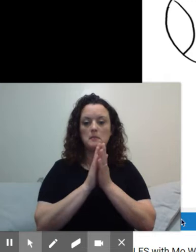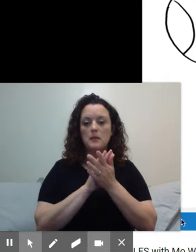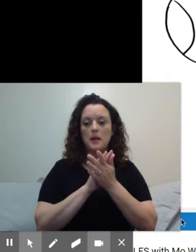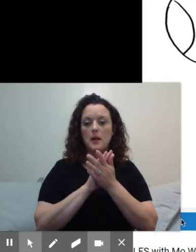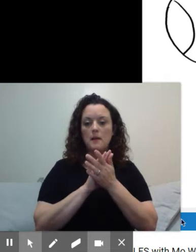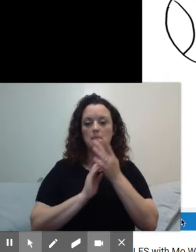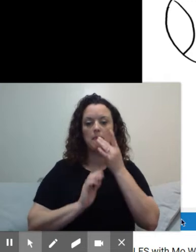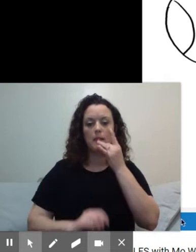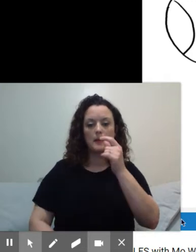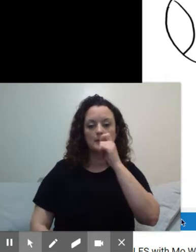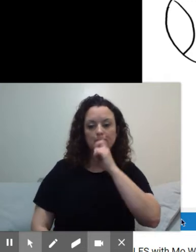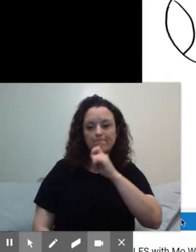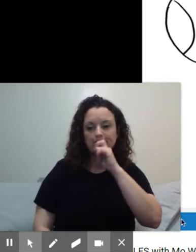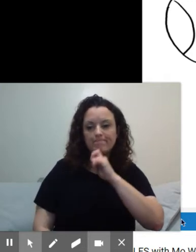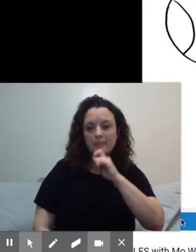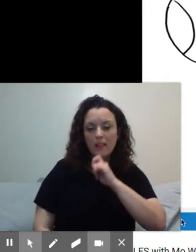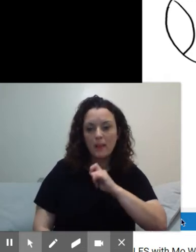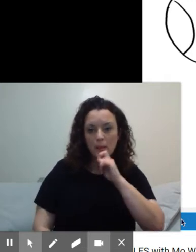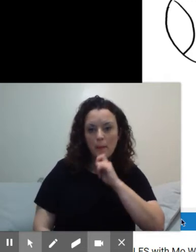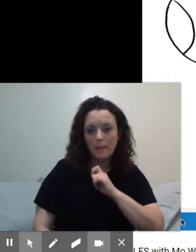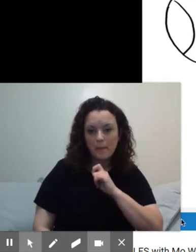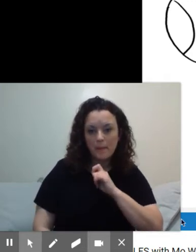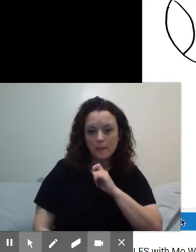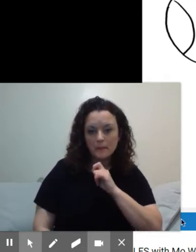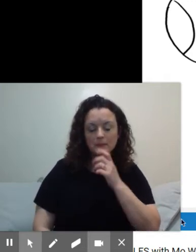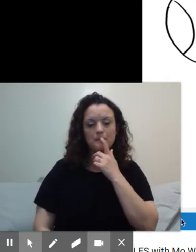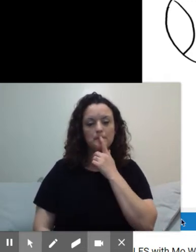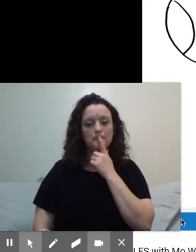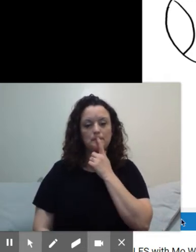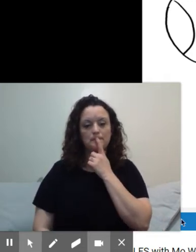a delicious lollipop.